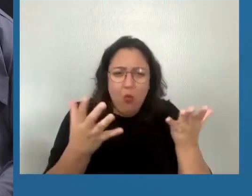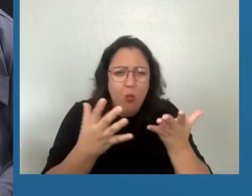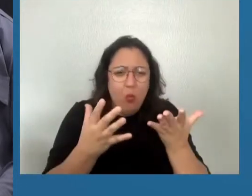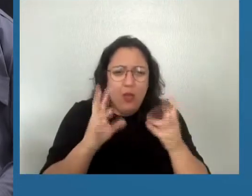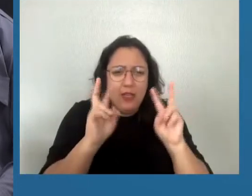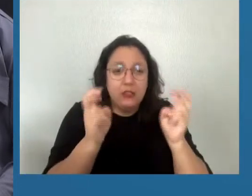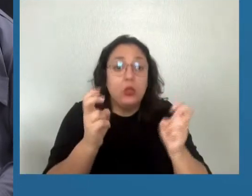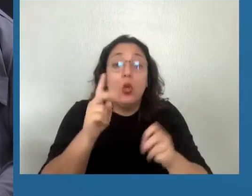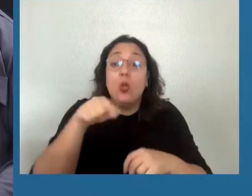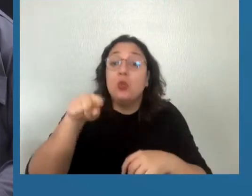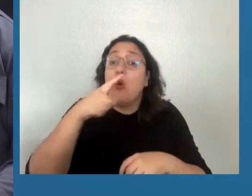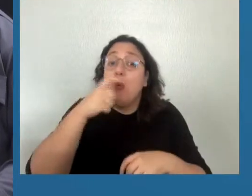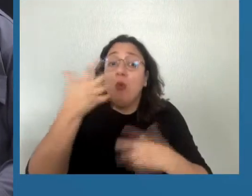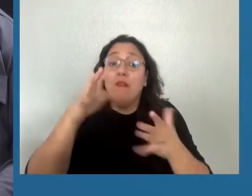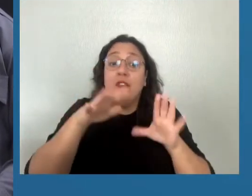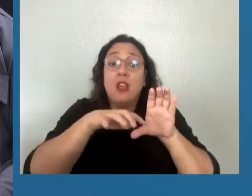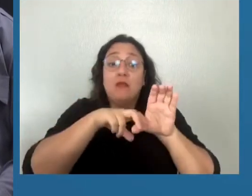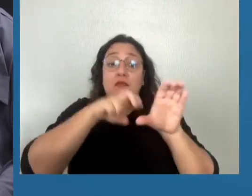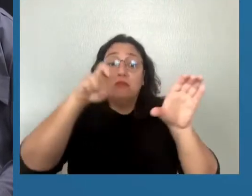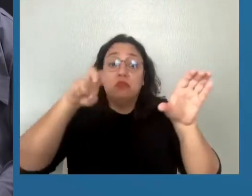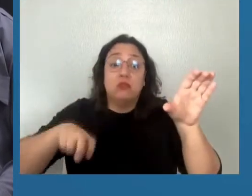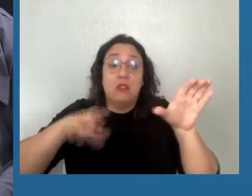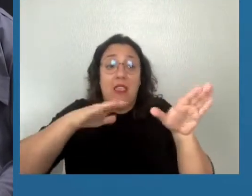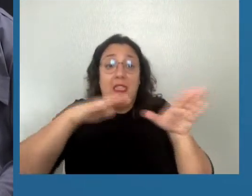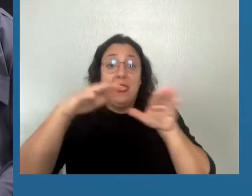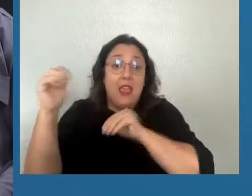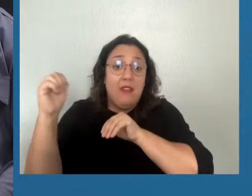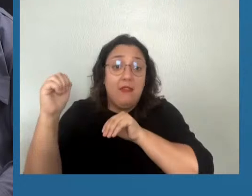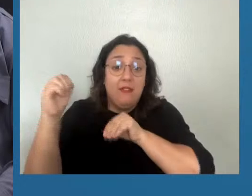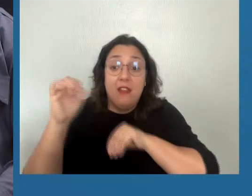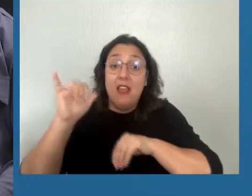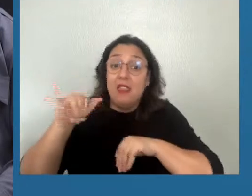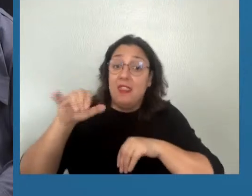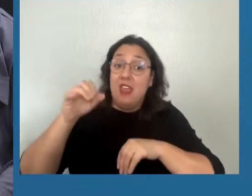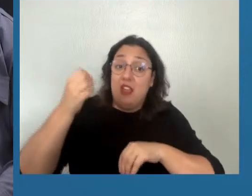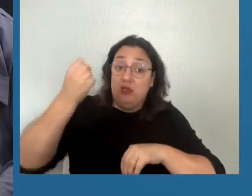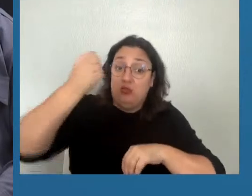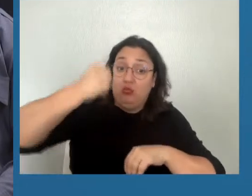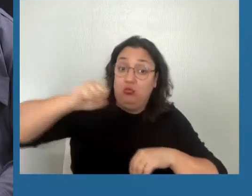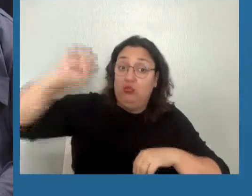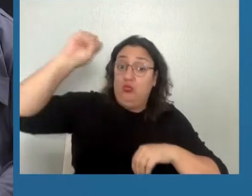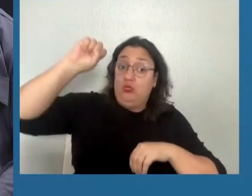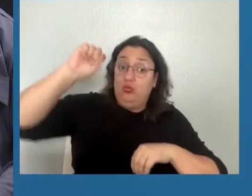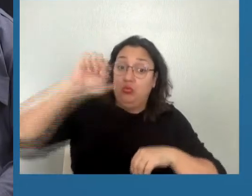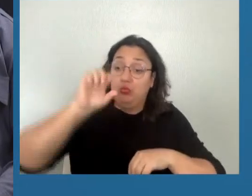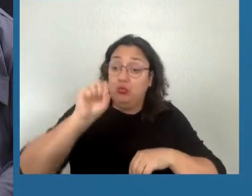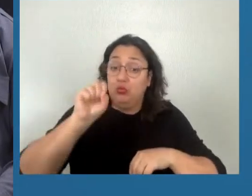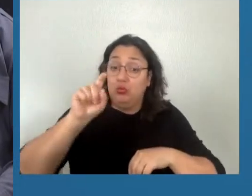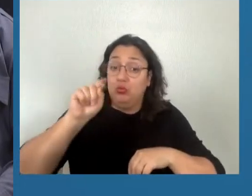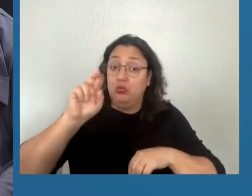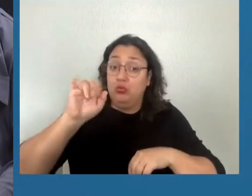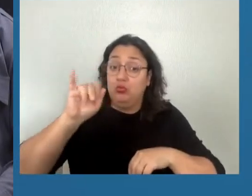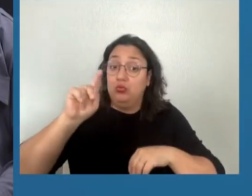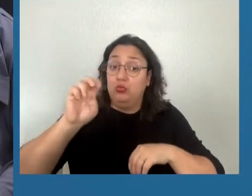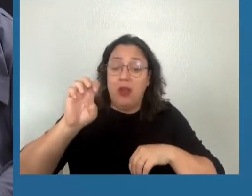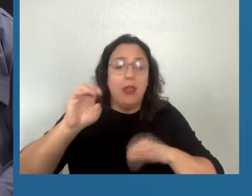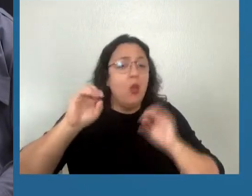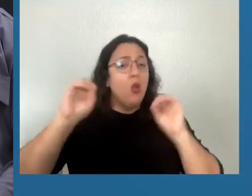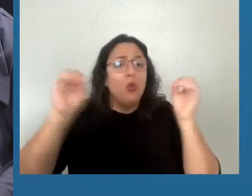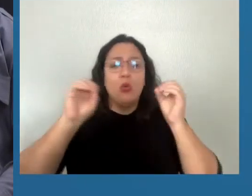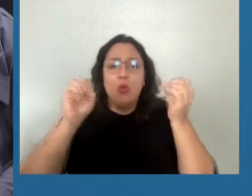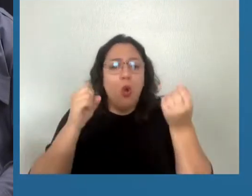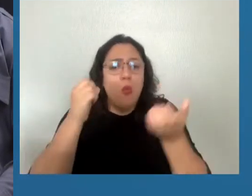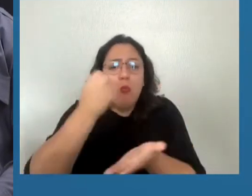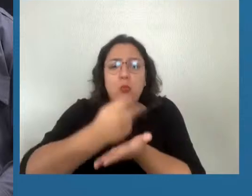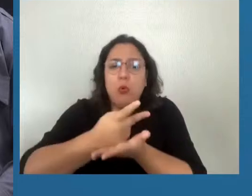out in an unsanctioned strike, unapproved by the union, have yet to tell us